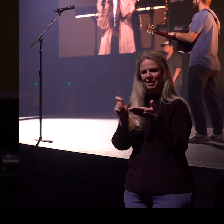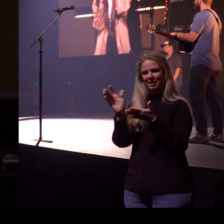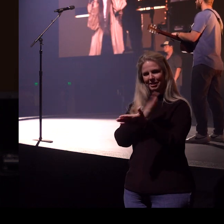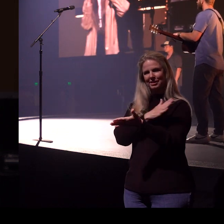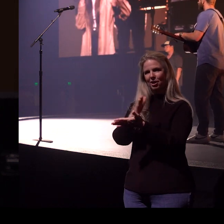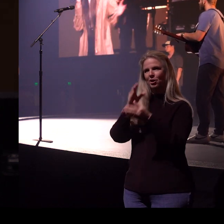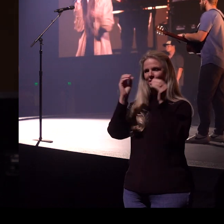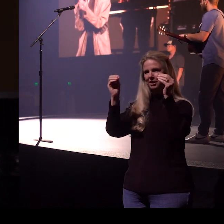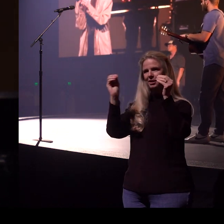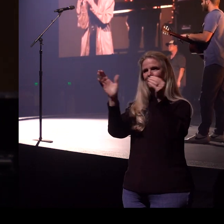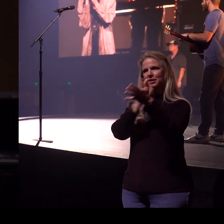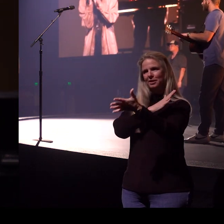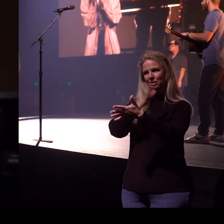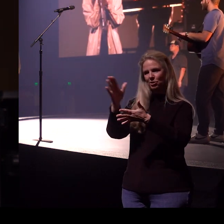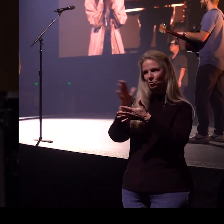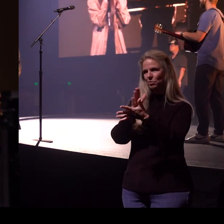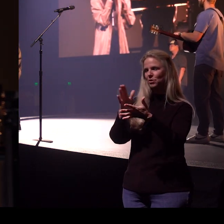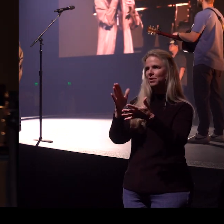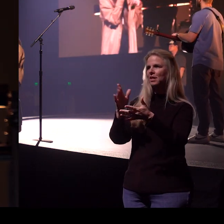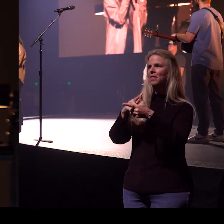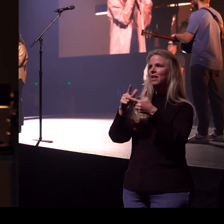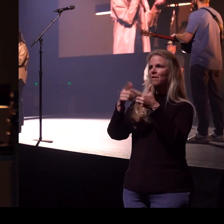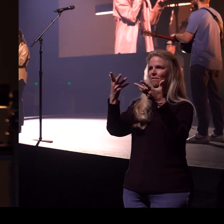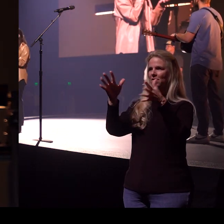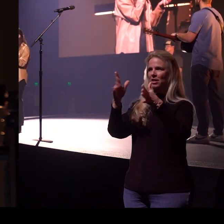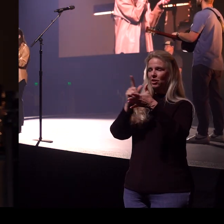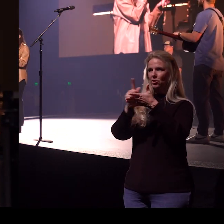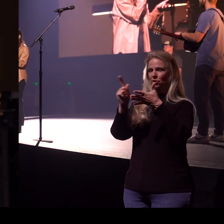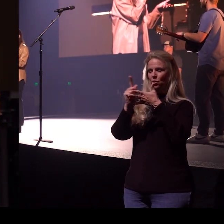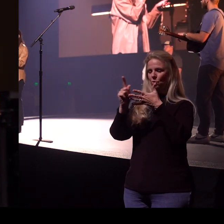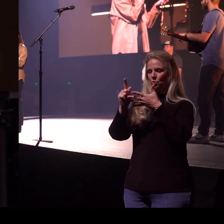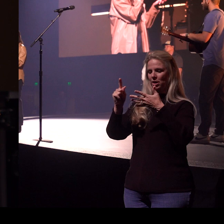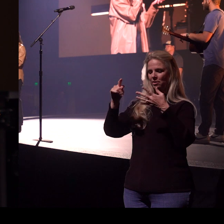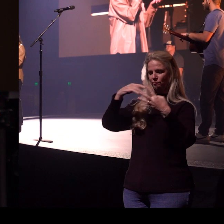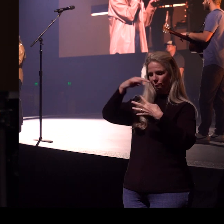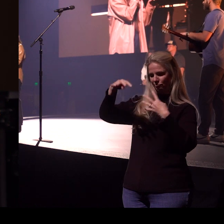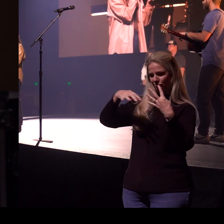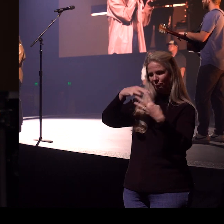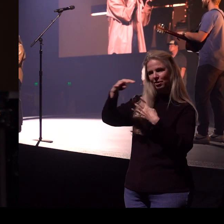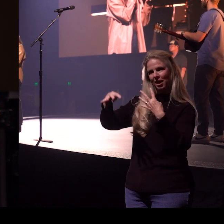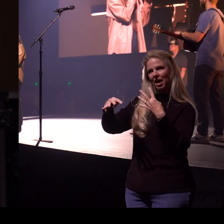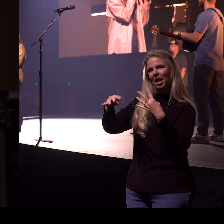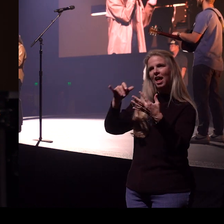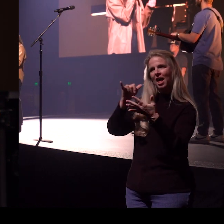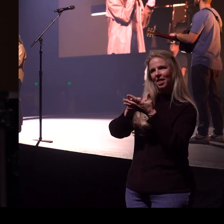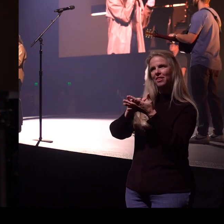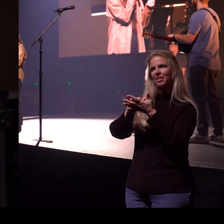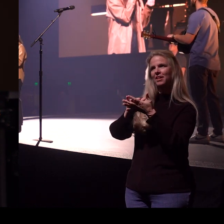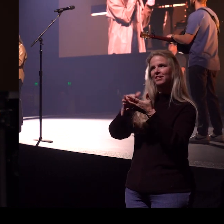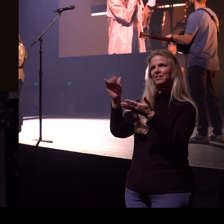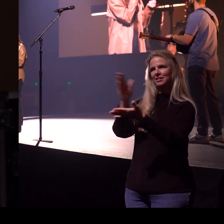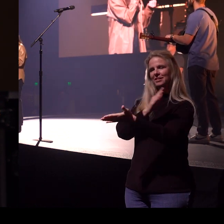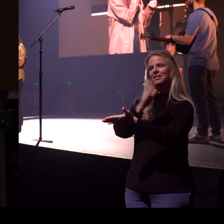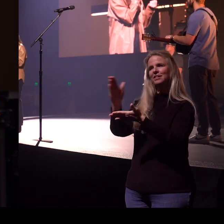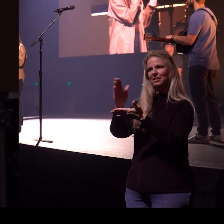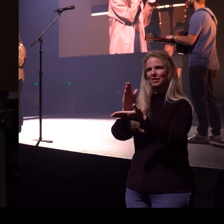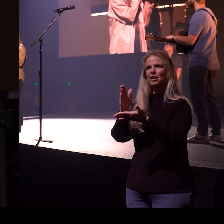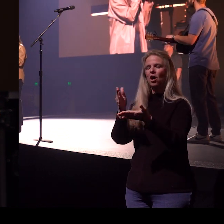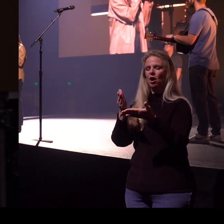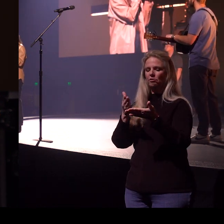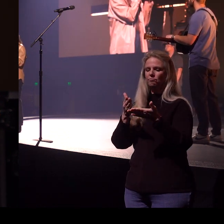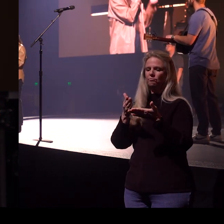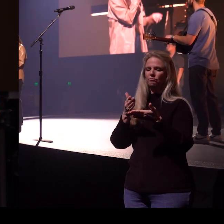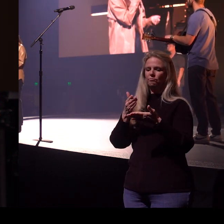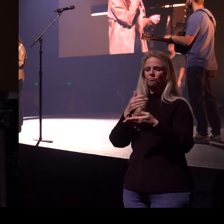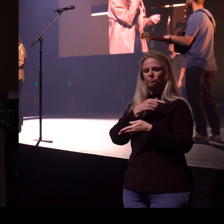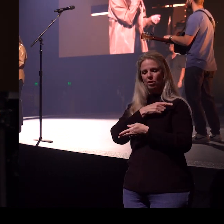end of the week, all the songwriters came together, and this song is what came out. And the real inspiration from this song